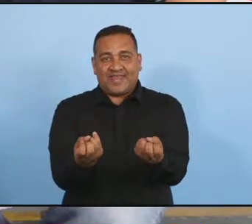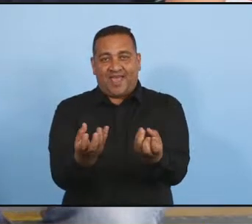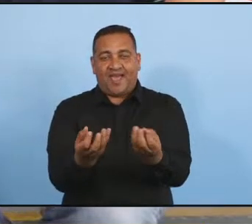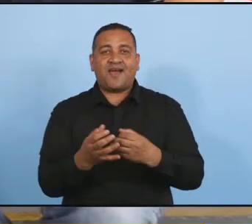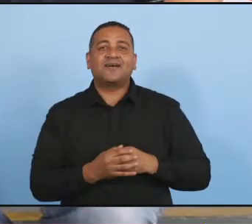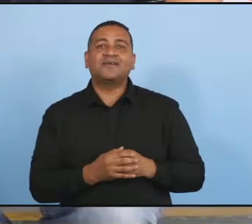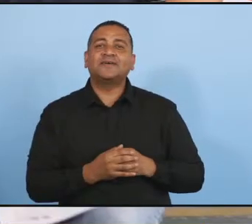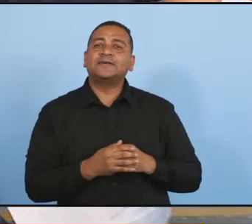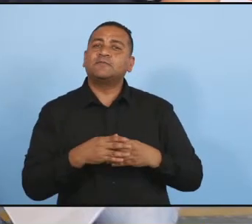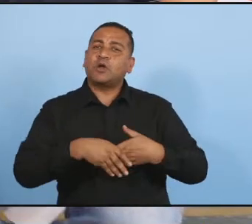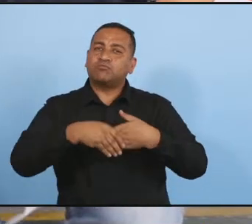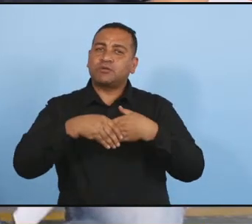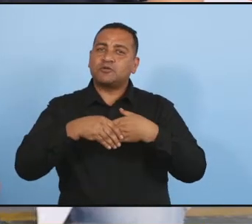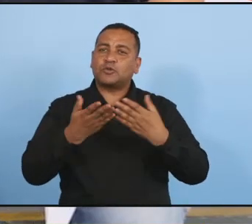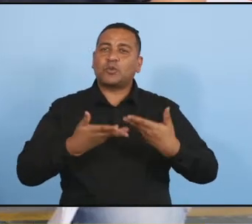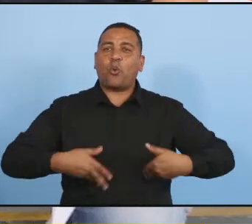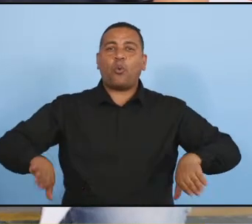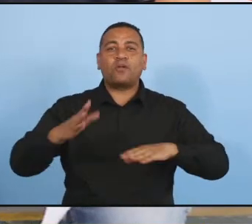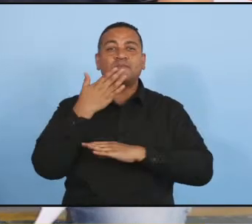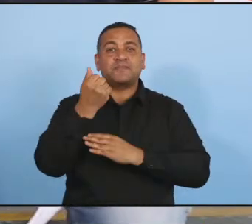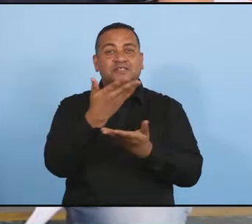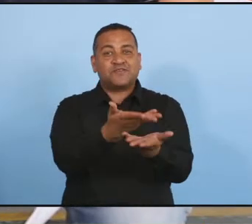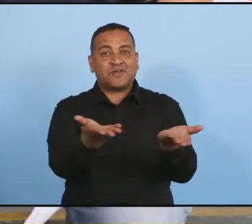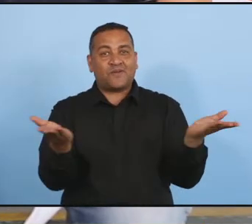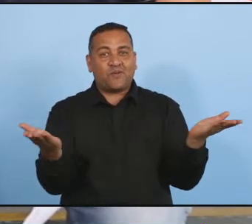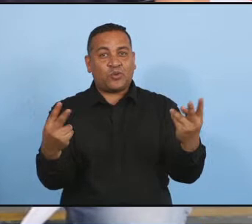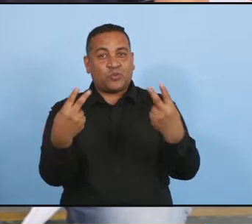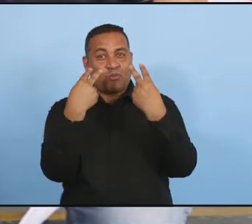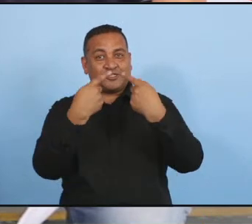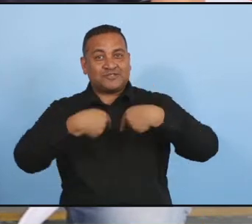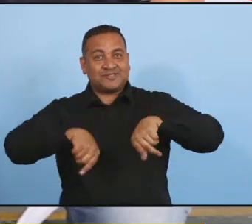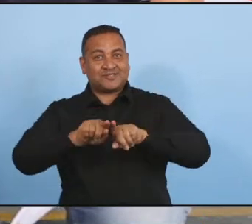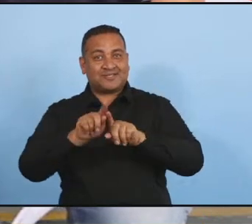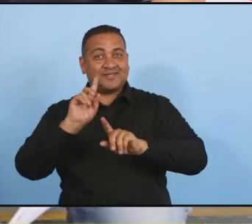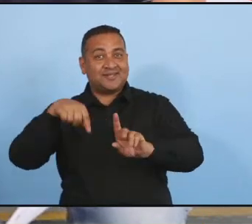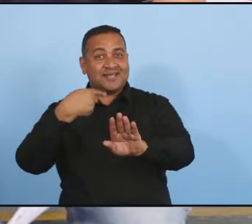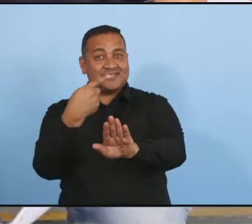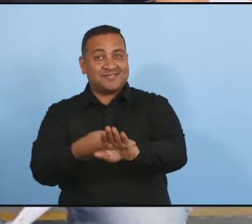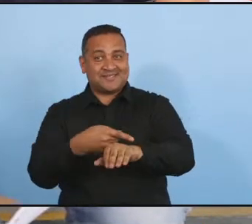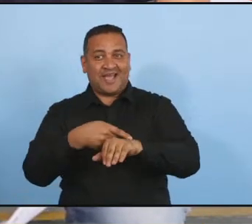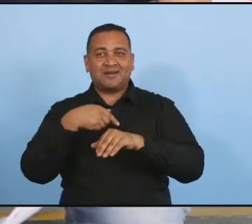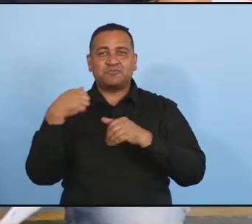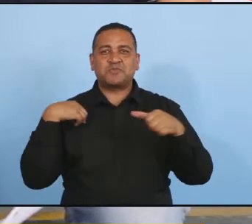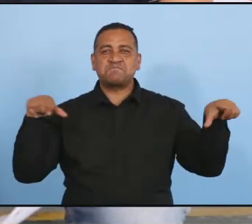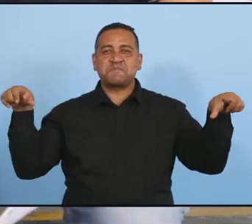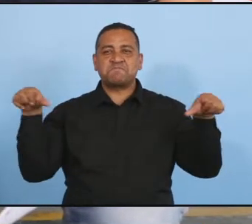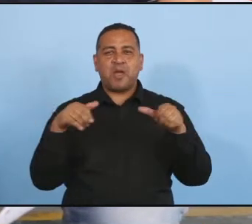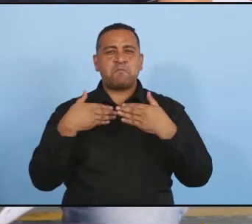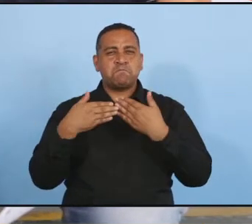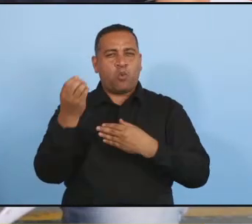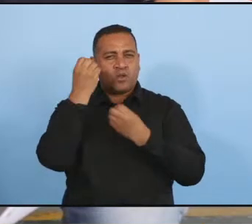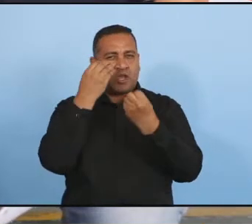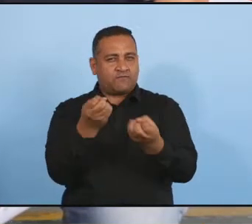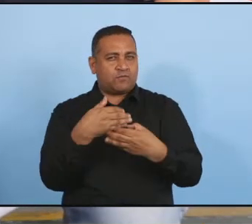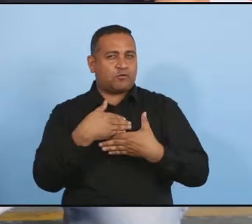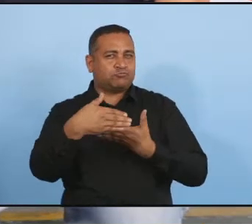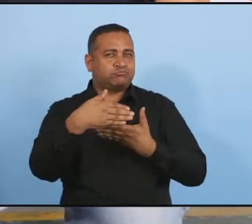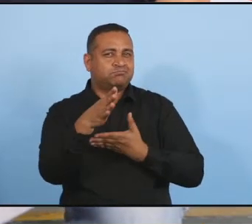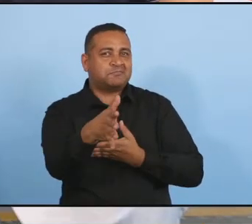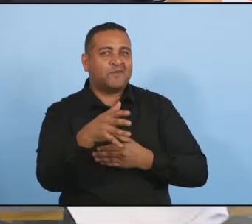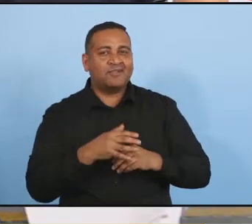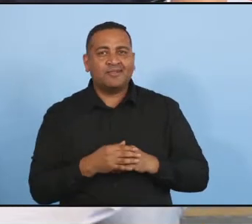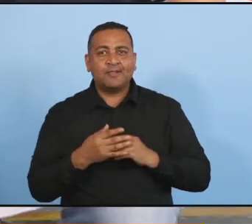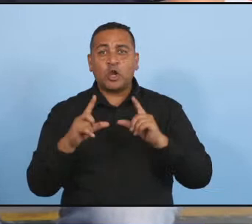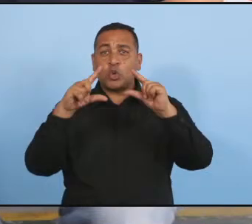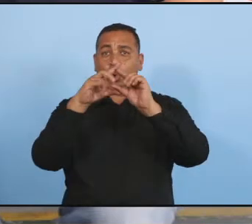best and thank you once again for watching the Link Show. Until next time, when we're back, when we bring you more details, more information about Northlink